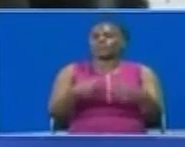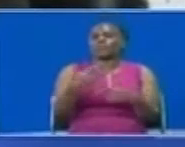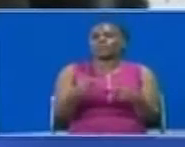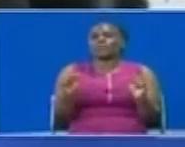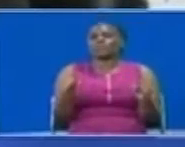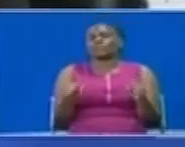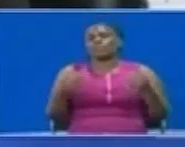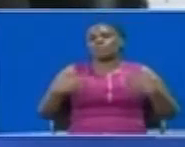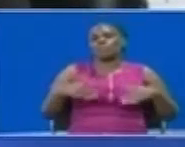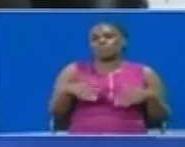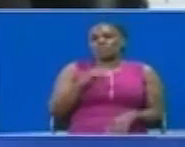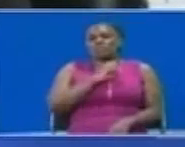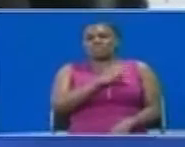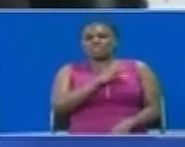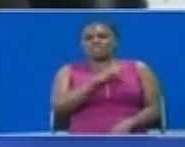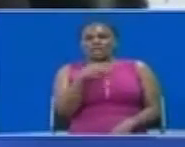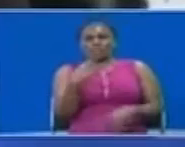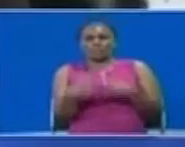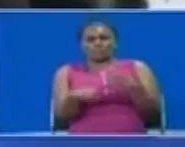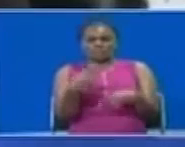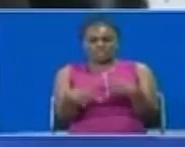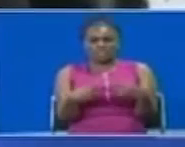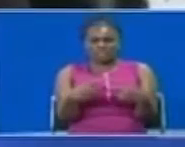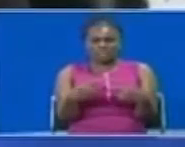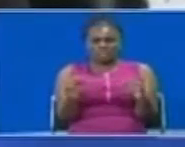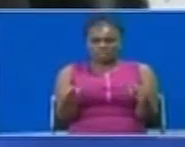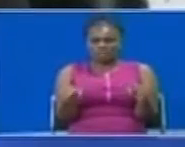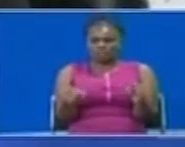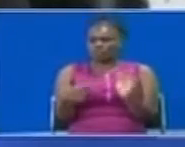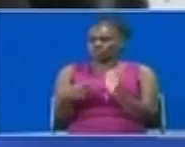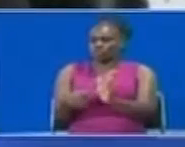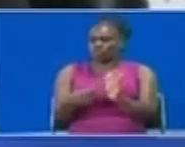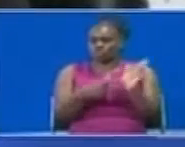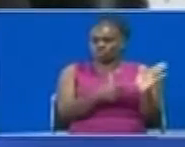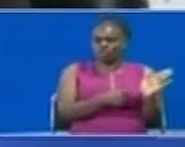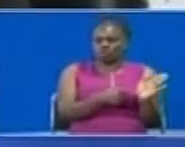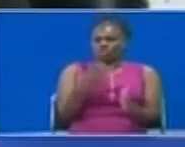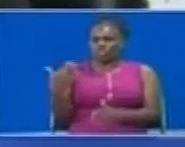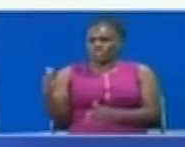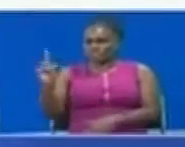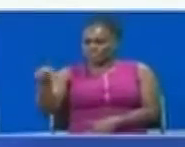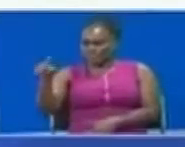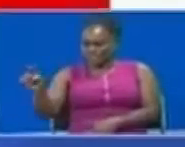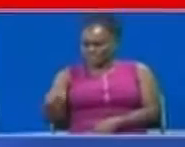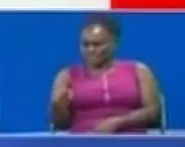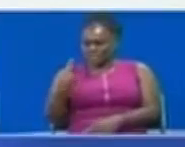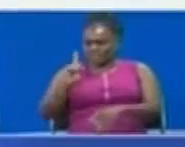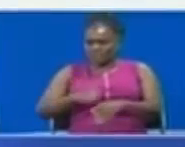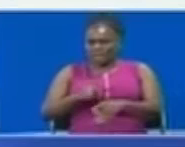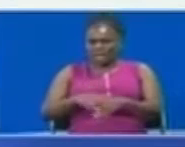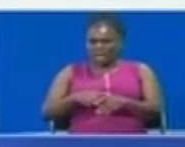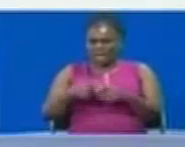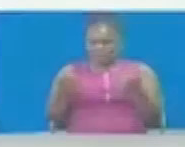be people who fear that this process may expose things that may be difficult to explain. In a statement, the